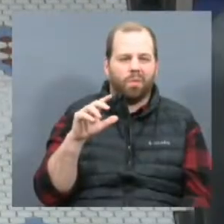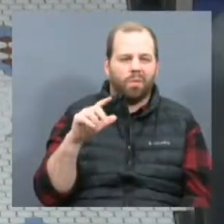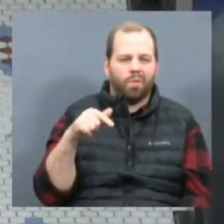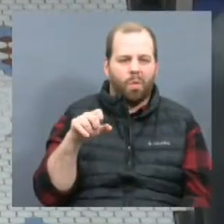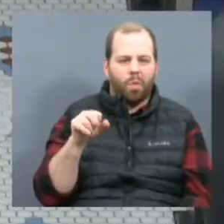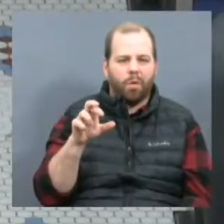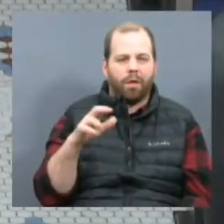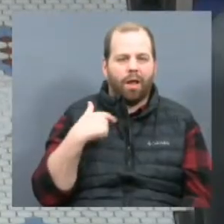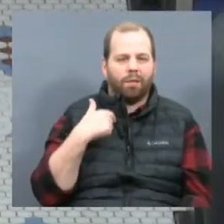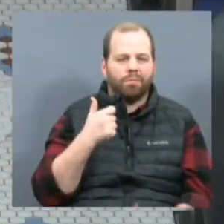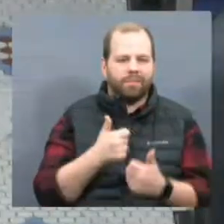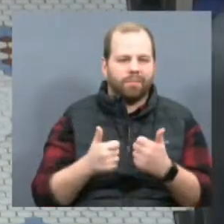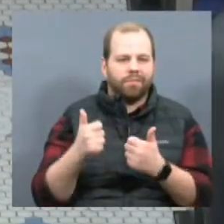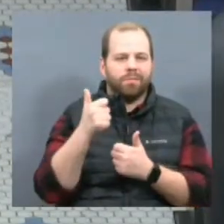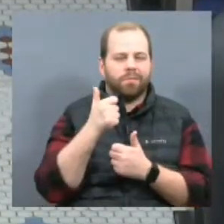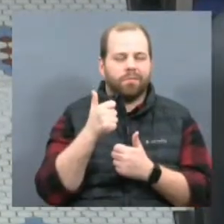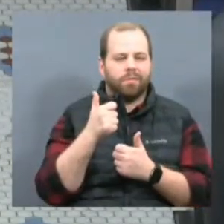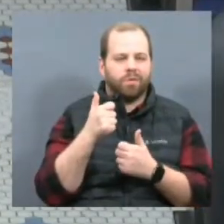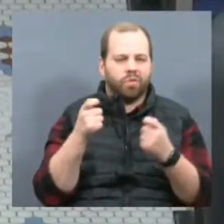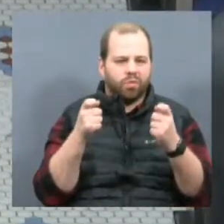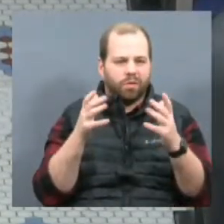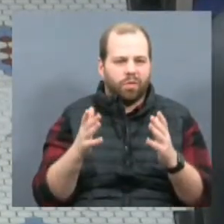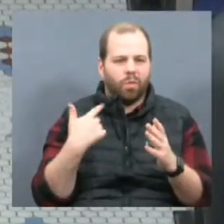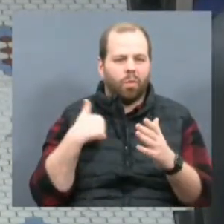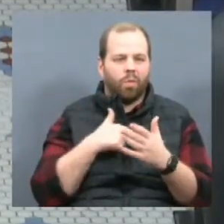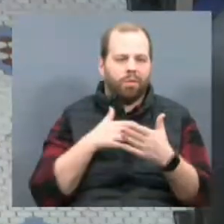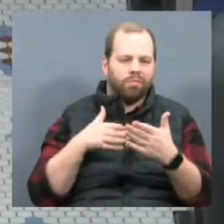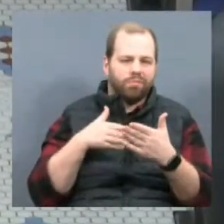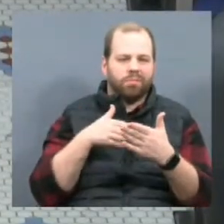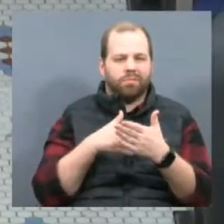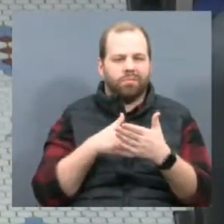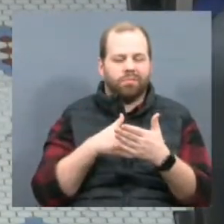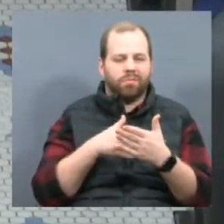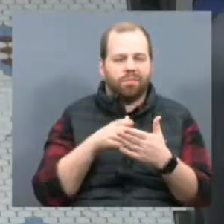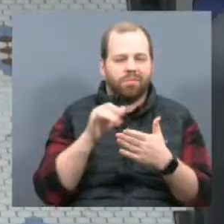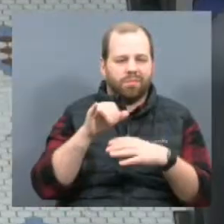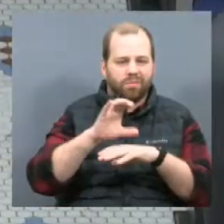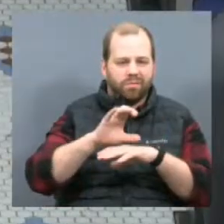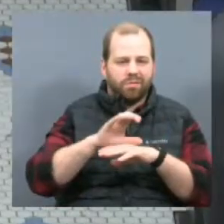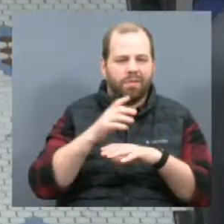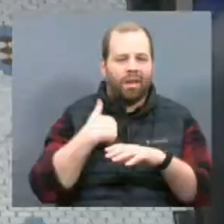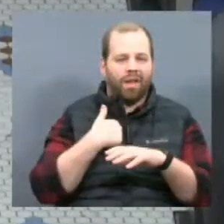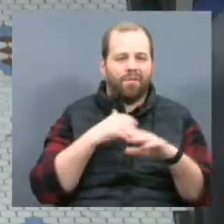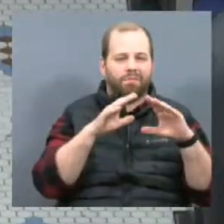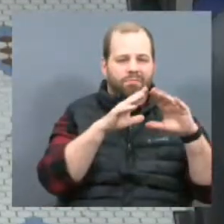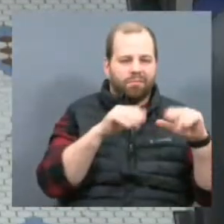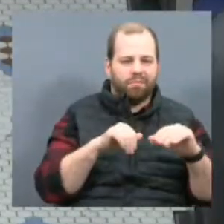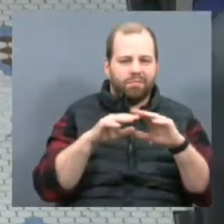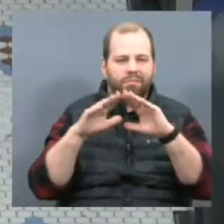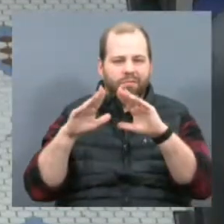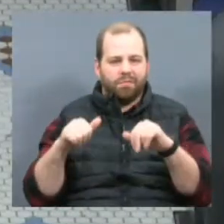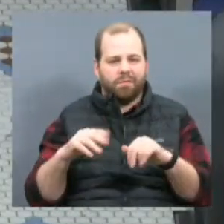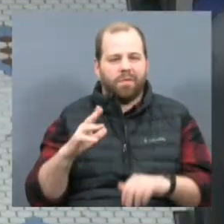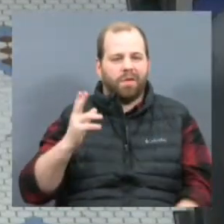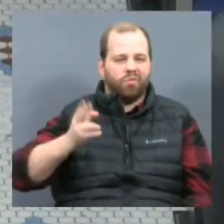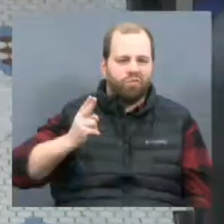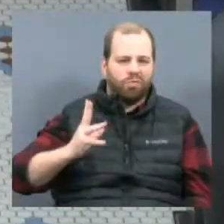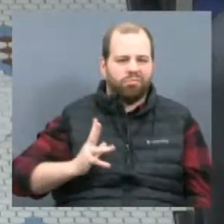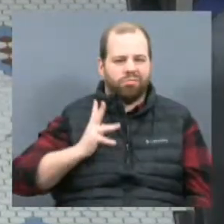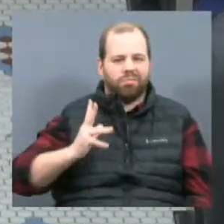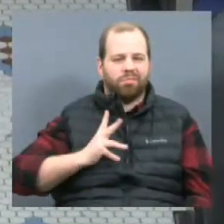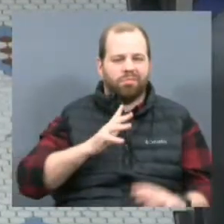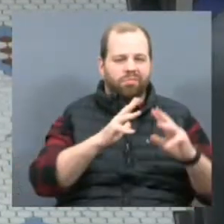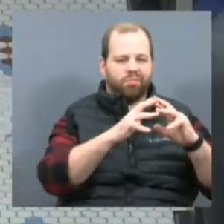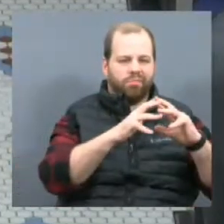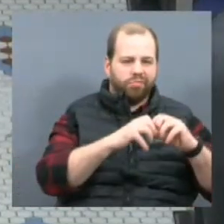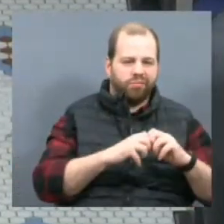strongly oppose Our Lady of the Holy Souls Catholic Church application to demolish two historically significant homes at 1016